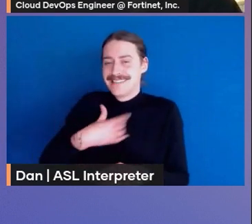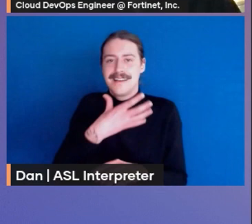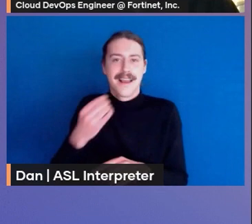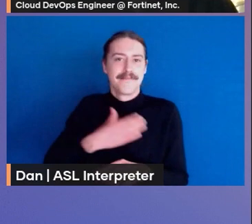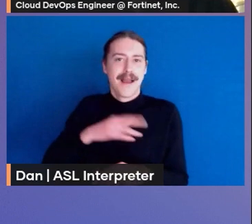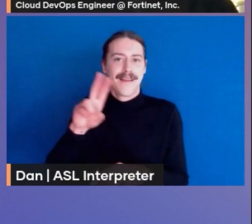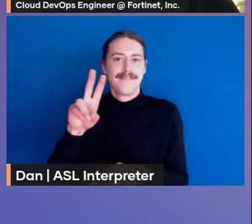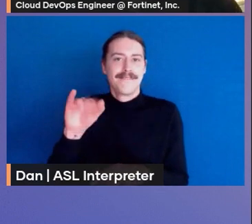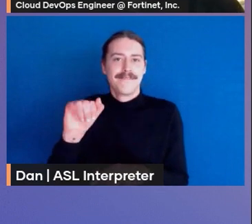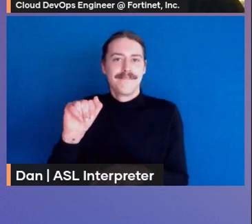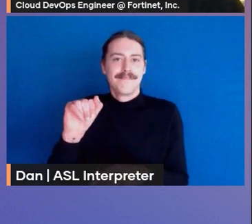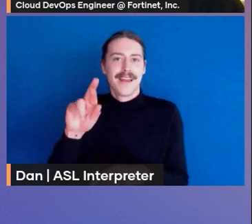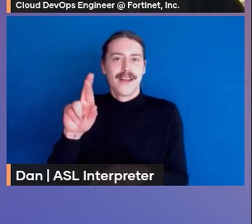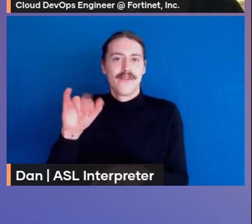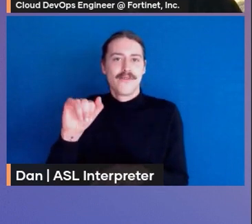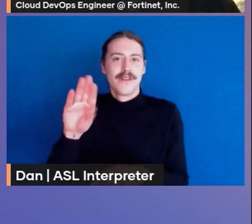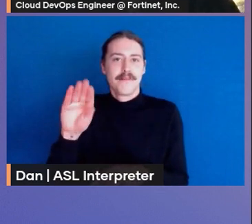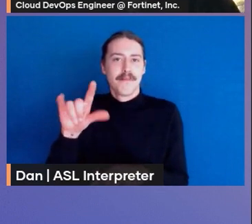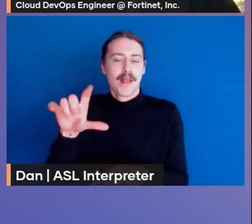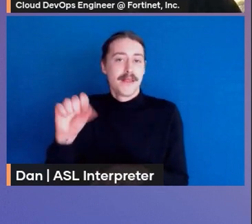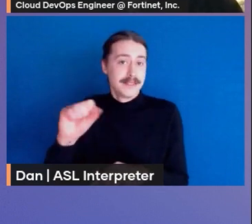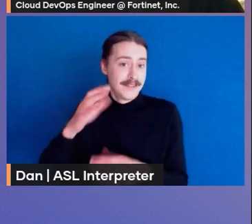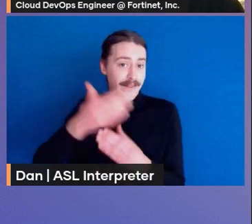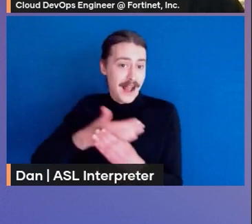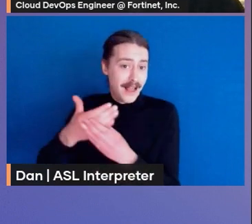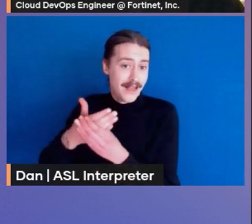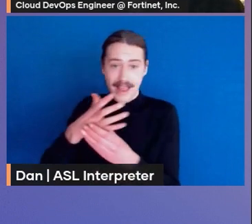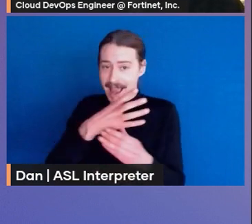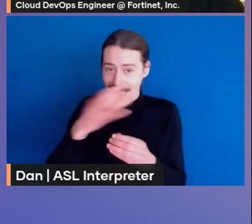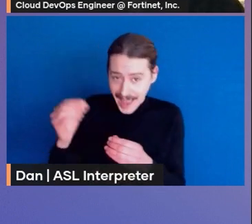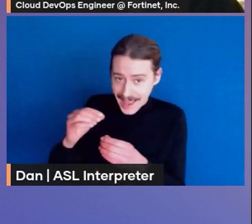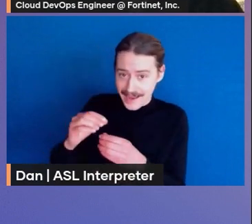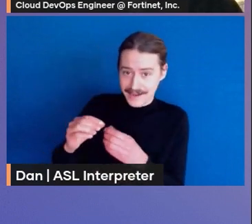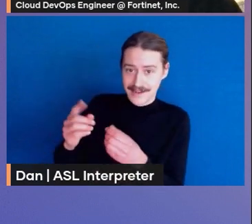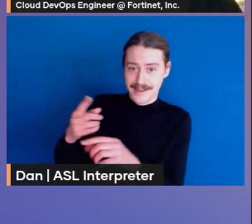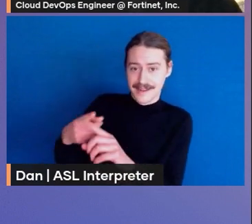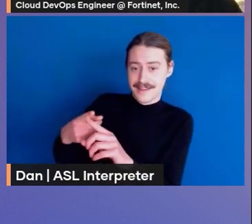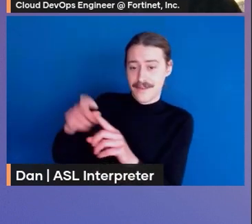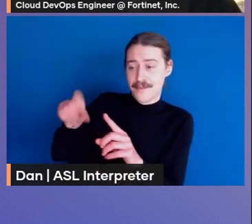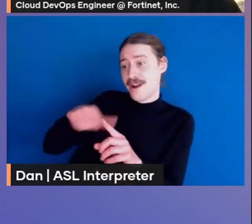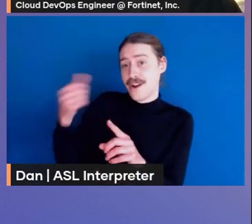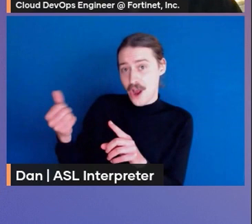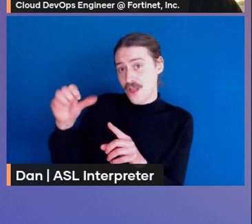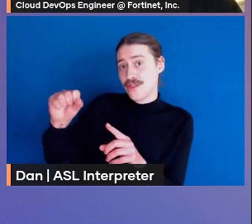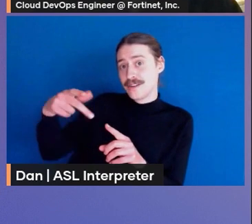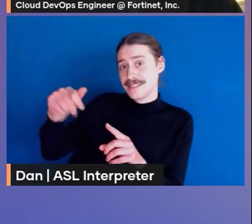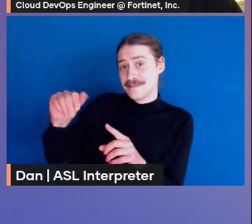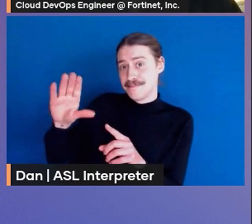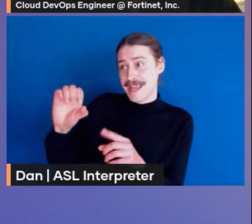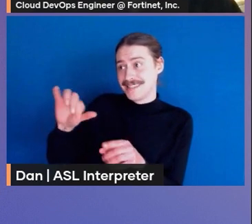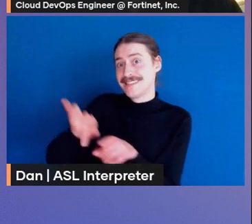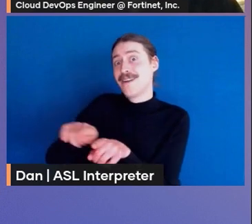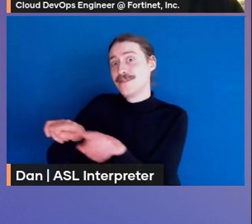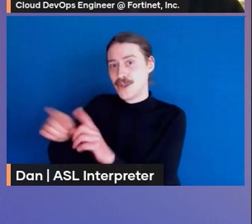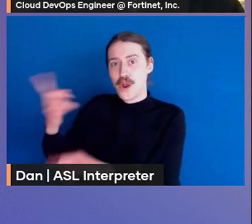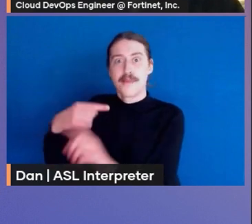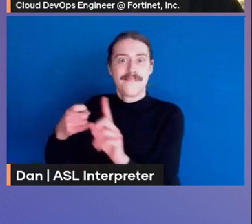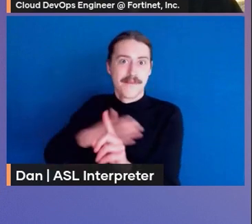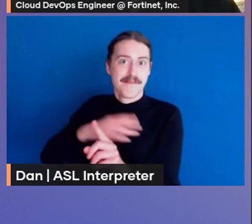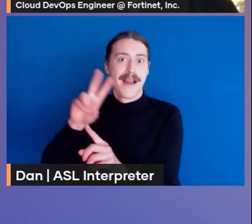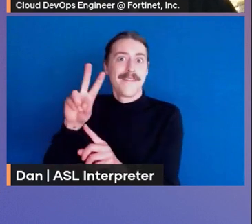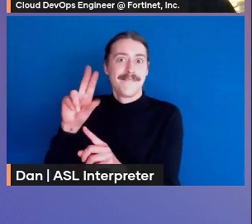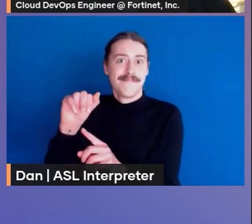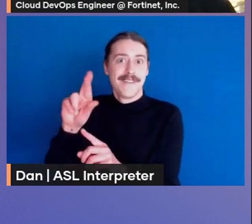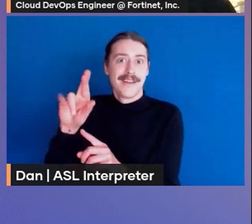Its address space is being defined by a name that's coming out of, or by an address space that's coming out of my variables file. Now you